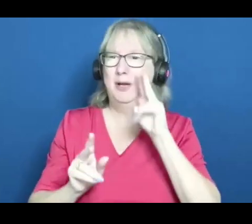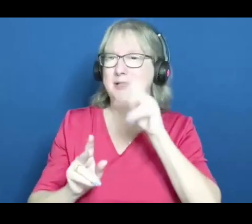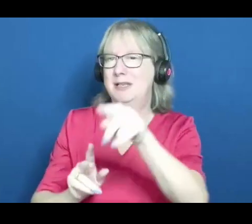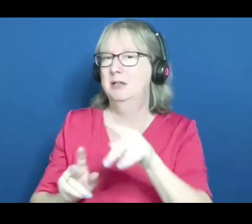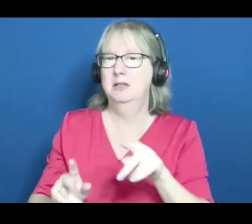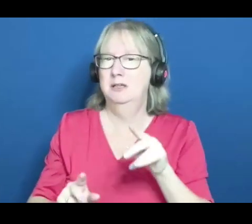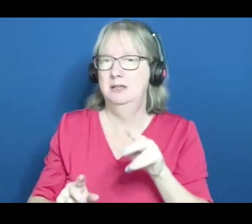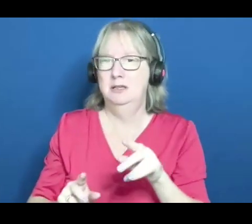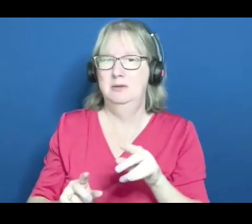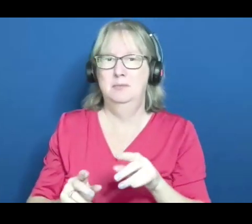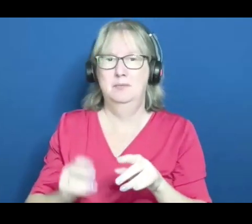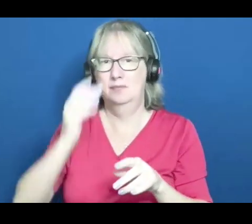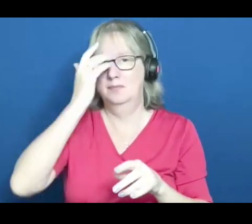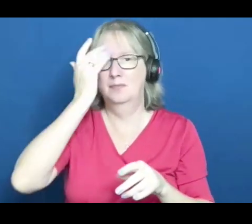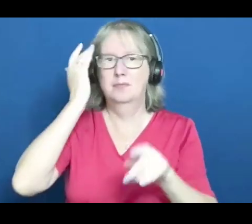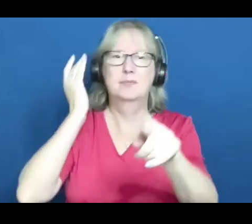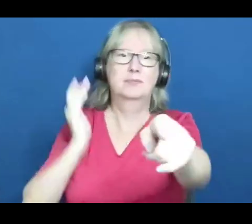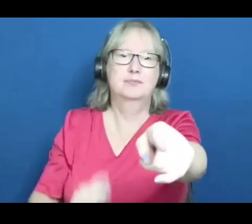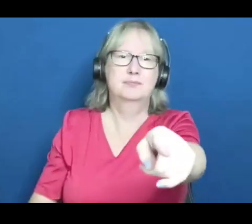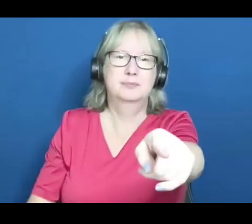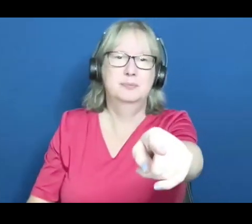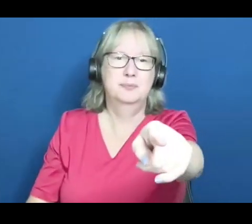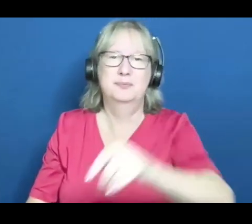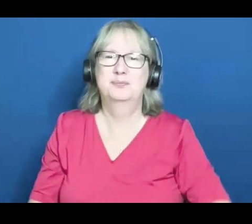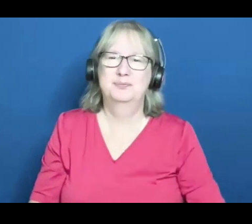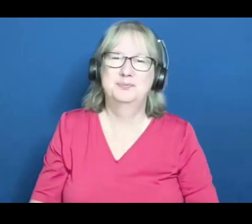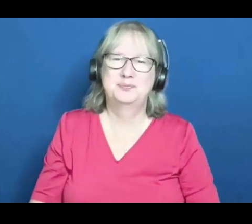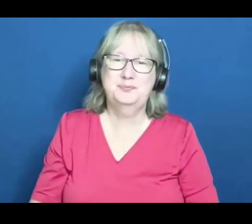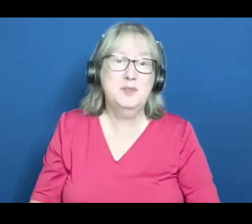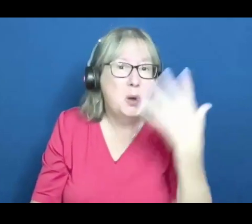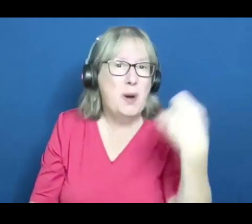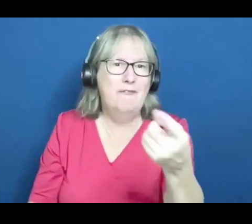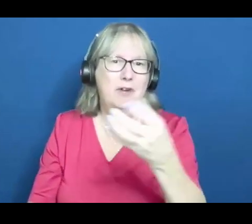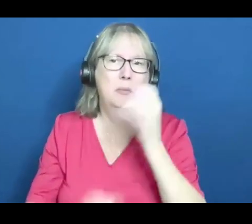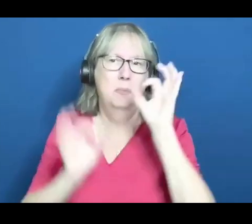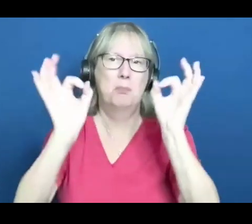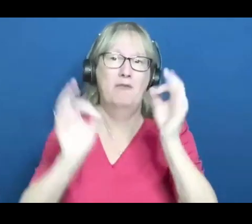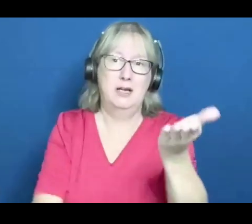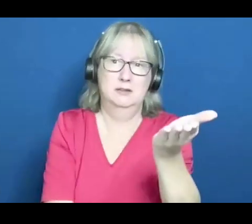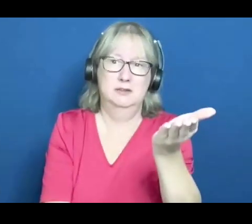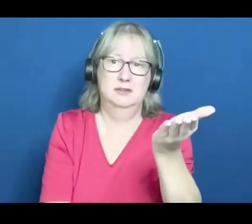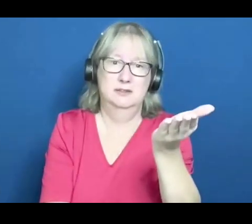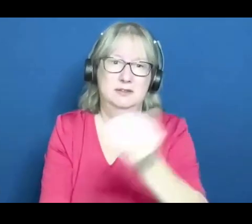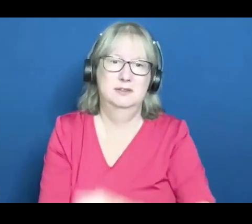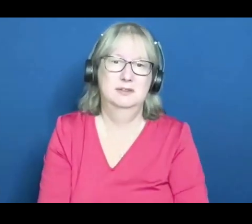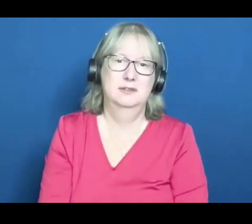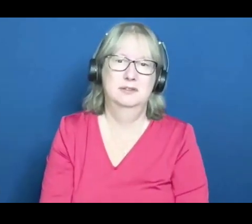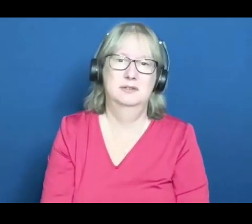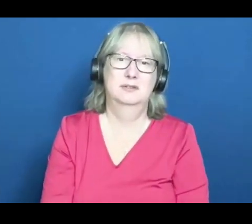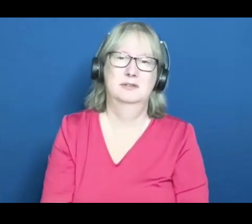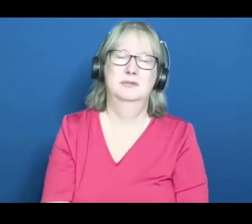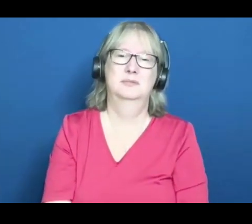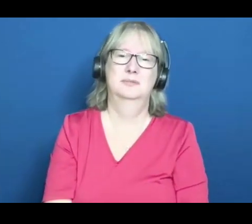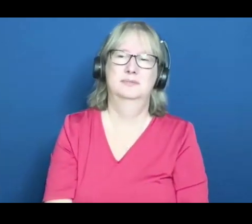but the receiver's on the end of a shoe. Have you got one? There you go. Perfect. Yeah. So yeah.